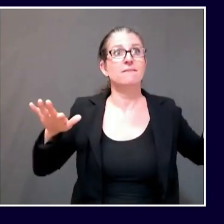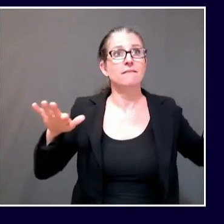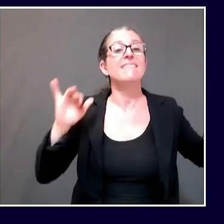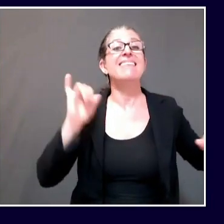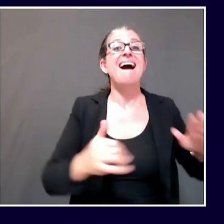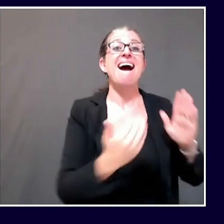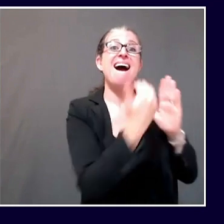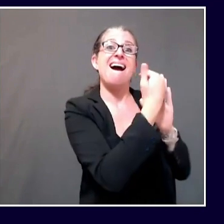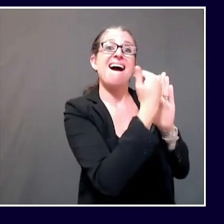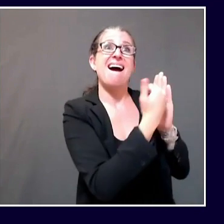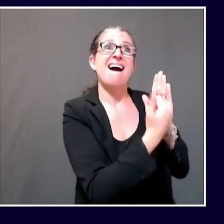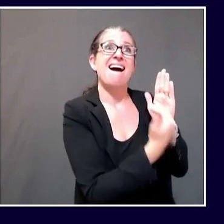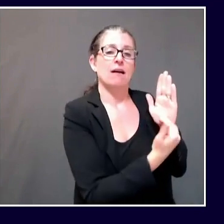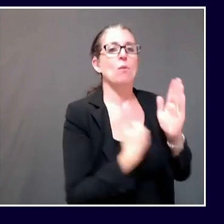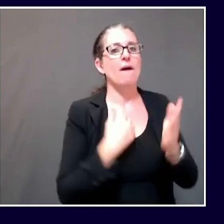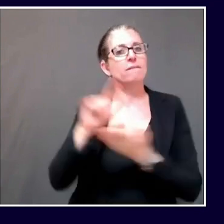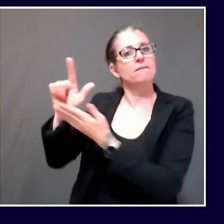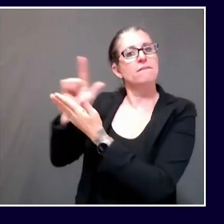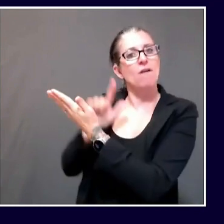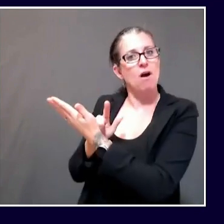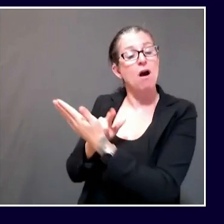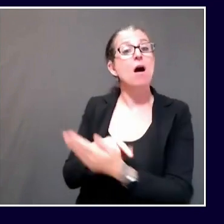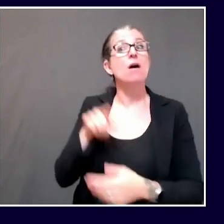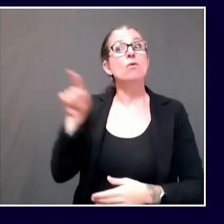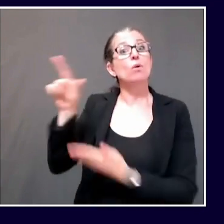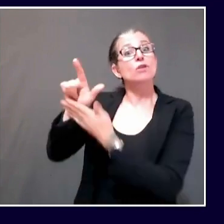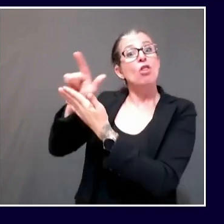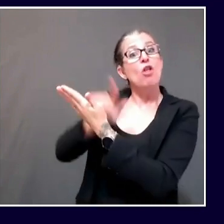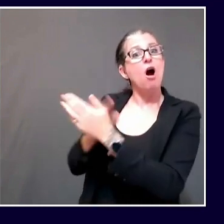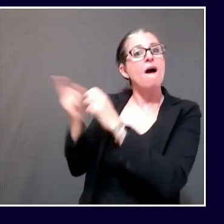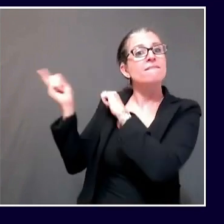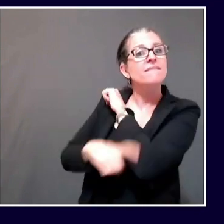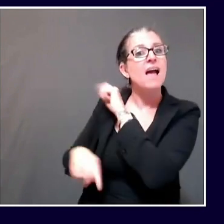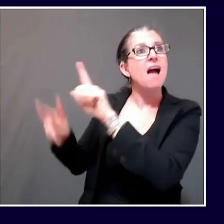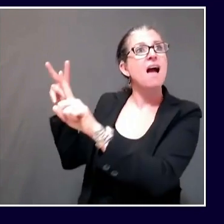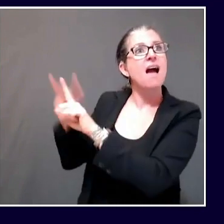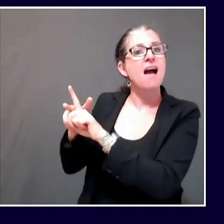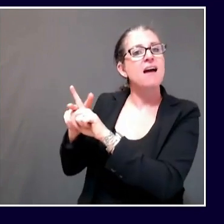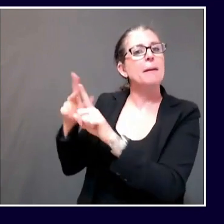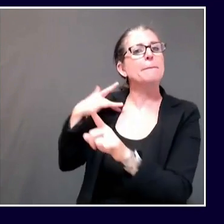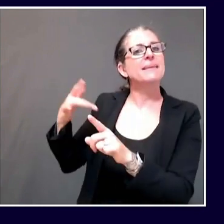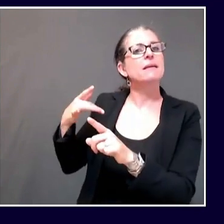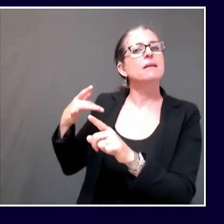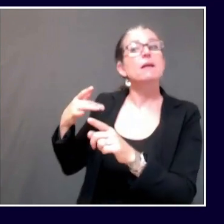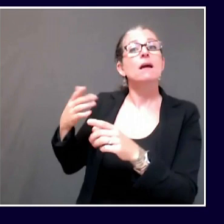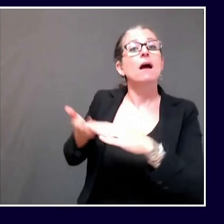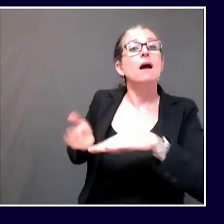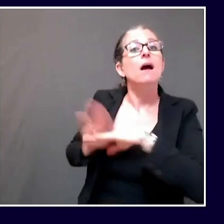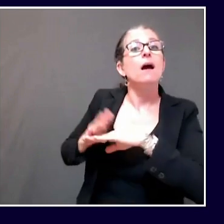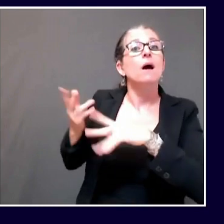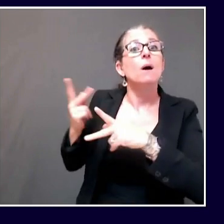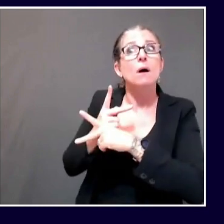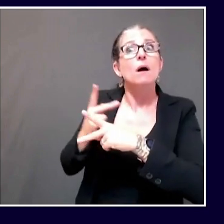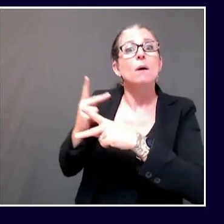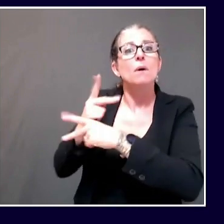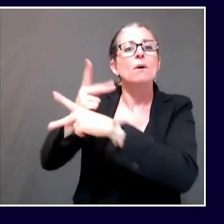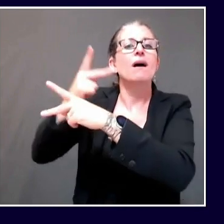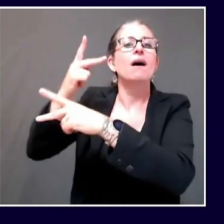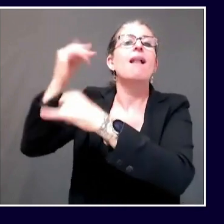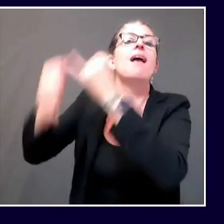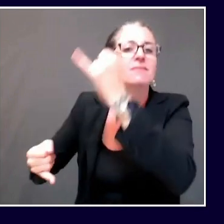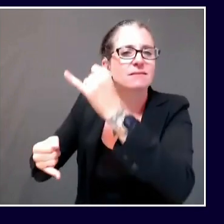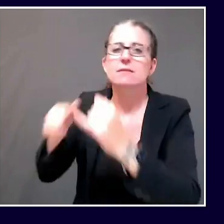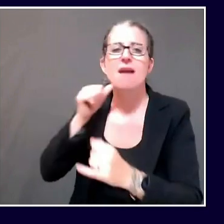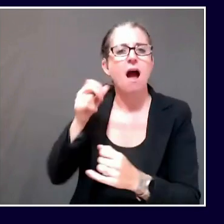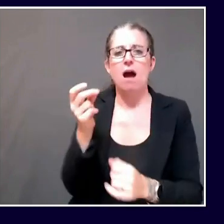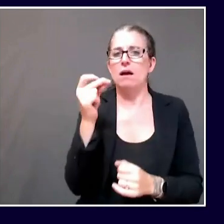monetary penalties are really the last resort, and they are to be used when an establishment is operating without a license. Up